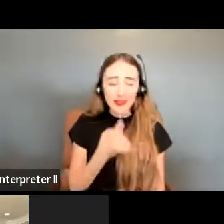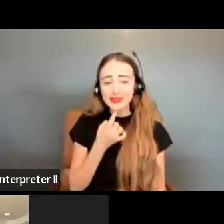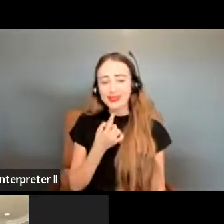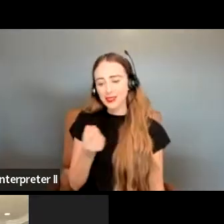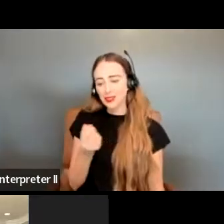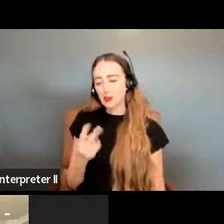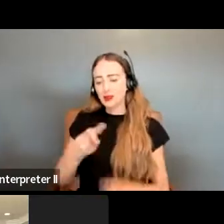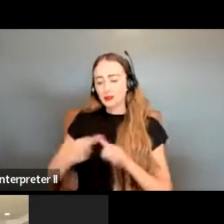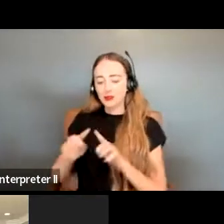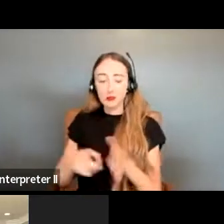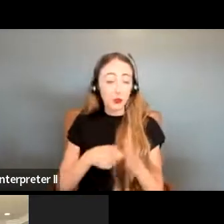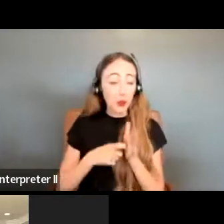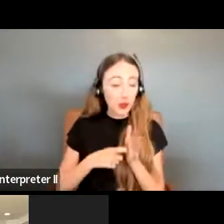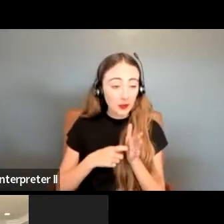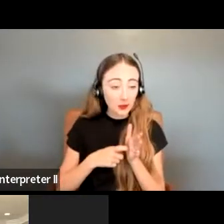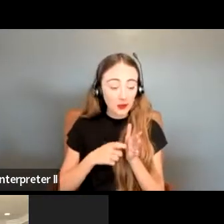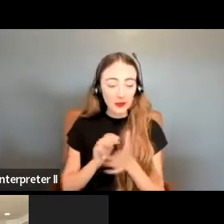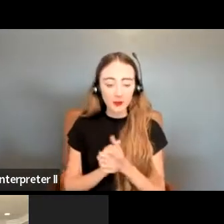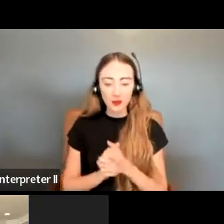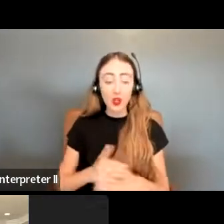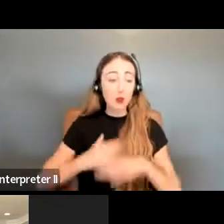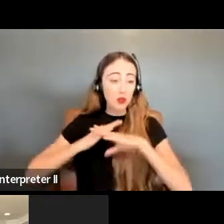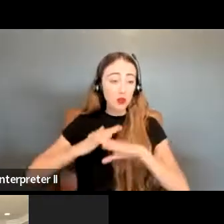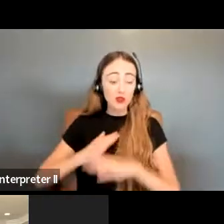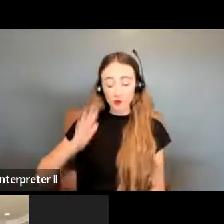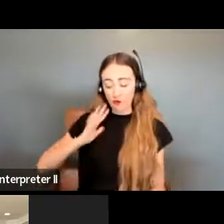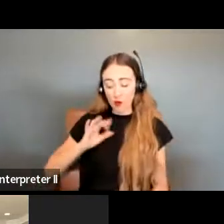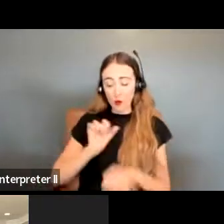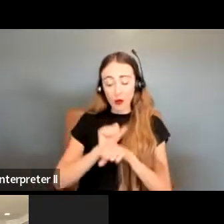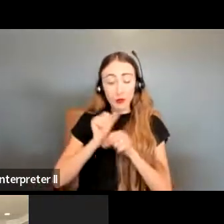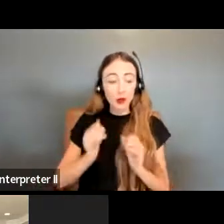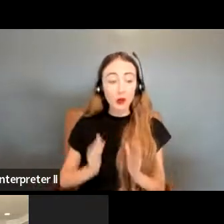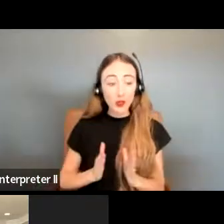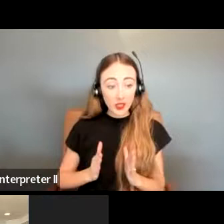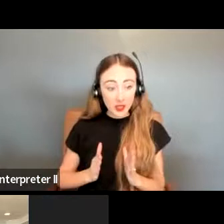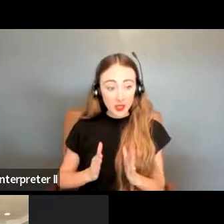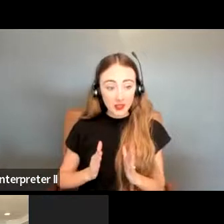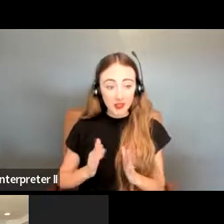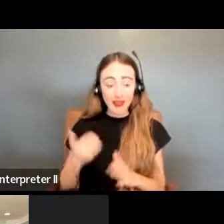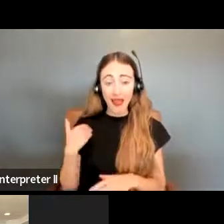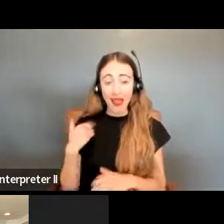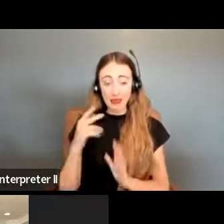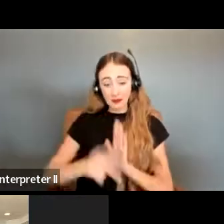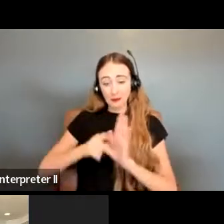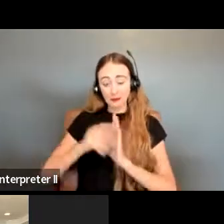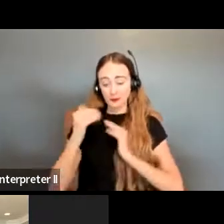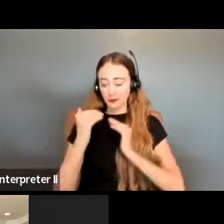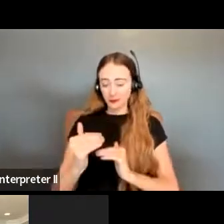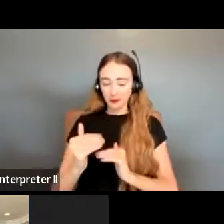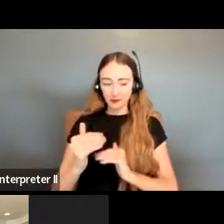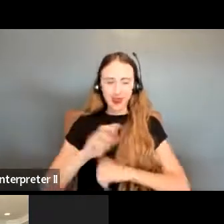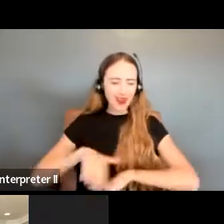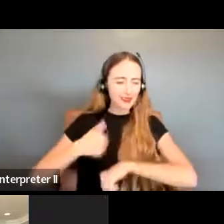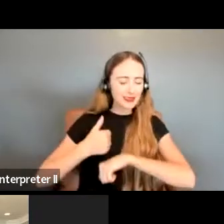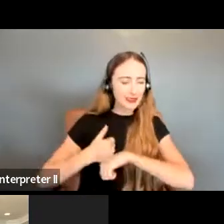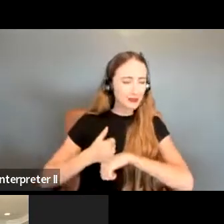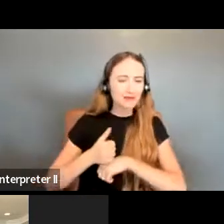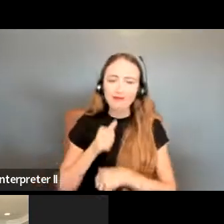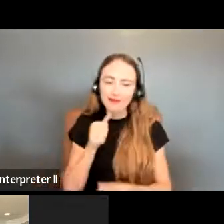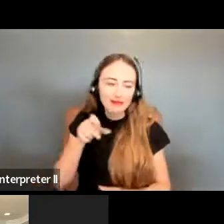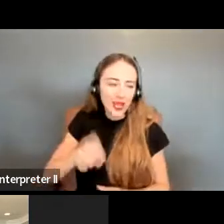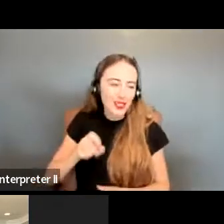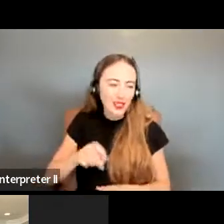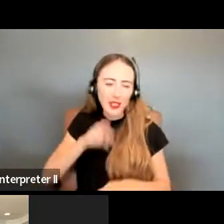criteria for appointment. It prohibits former employees. It sets term limits, and it establishes unnecessary reporting